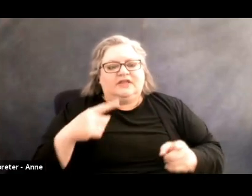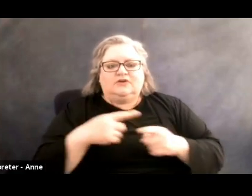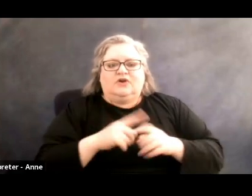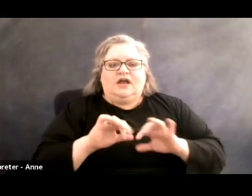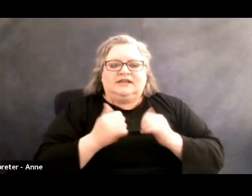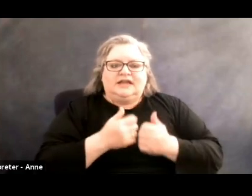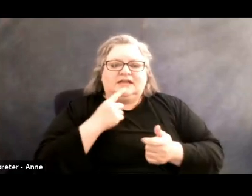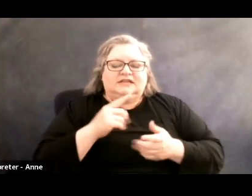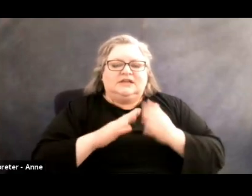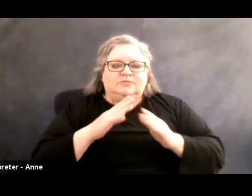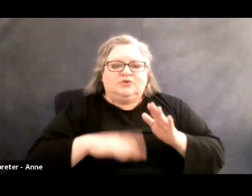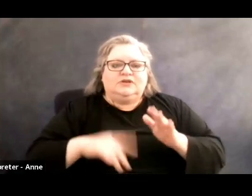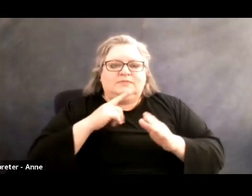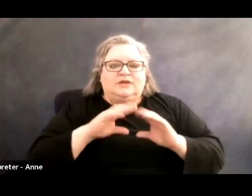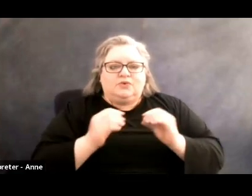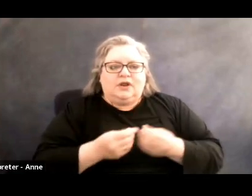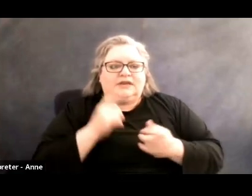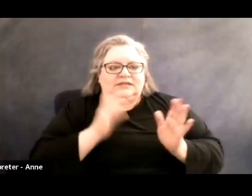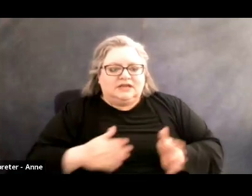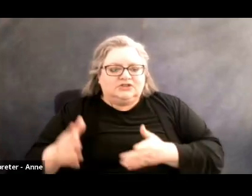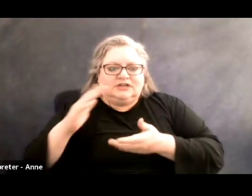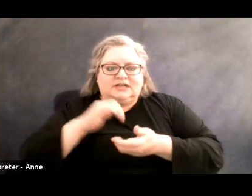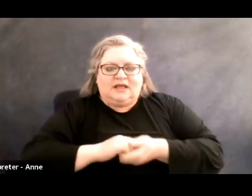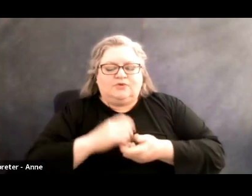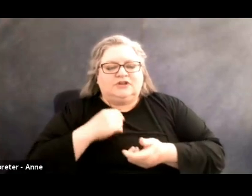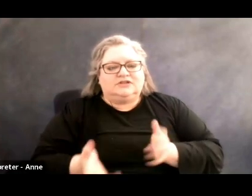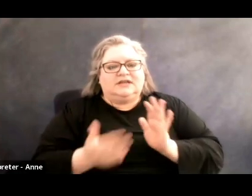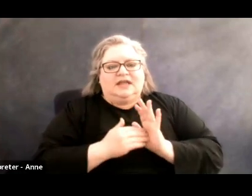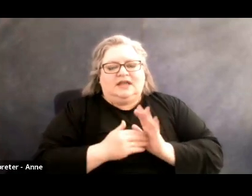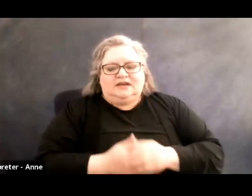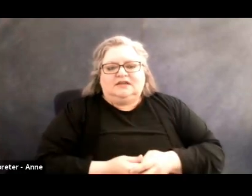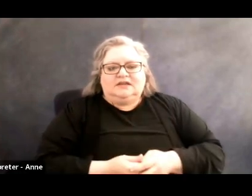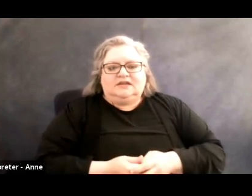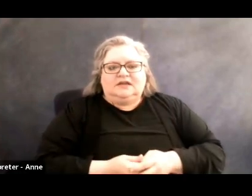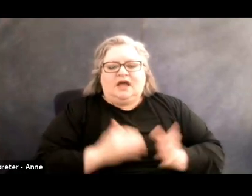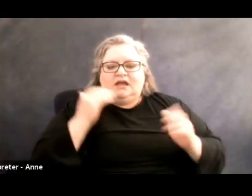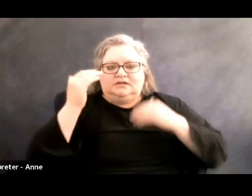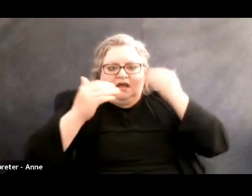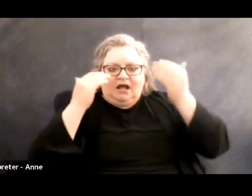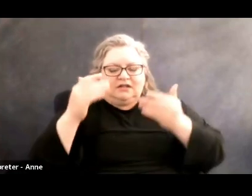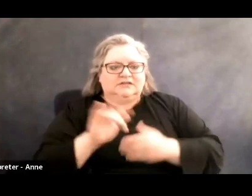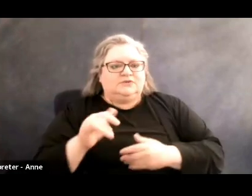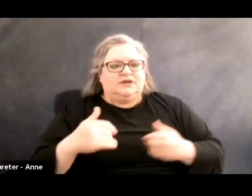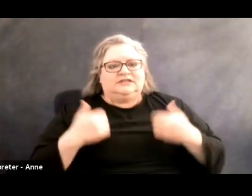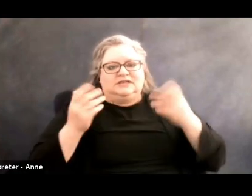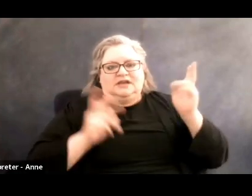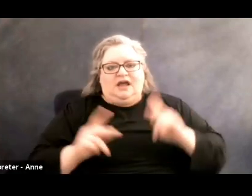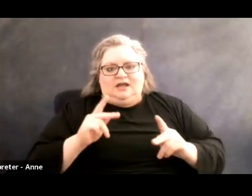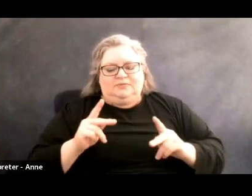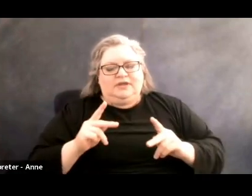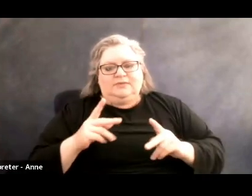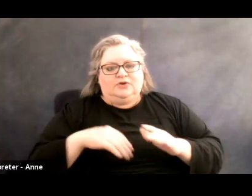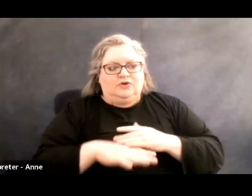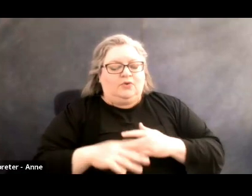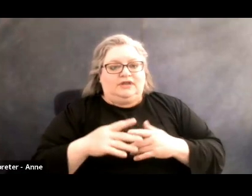cross-agency and community-based organizational collaboration. You know, again, adults as well as young people go into crisis